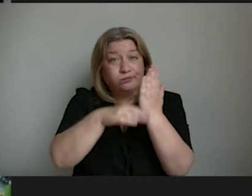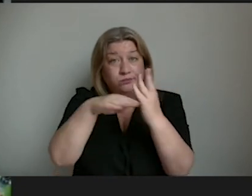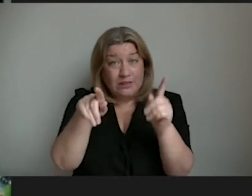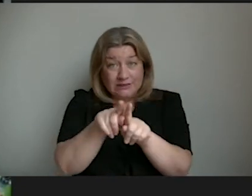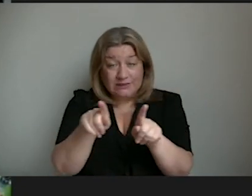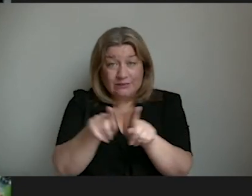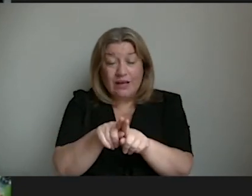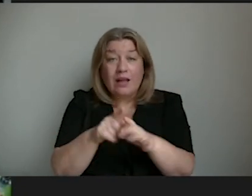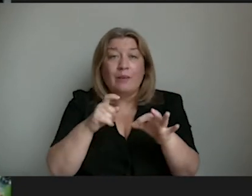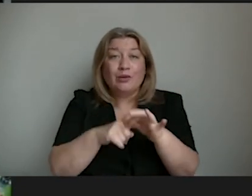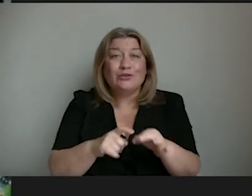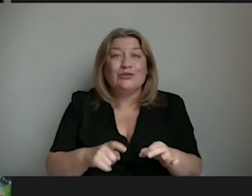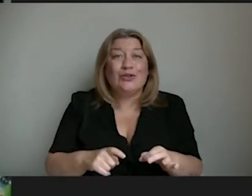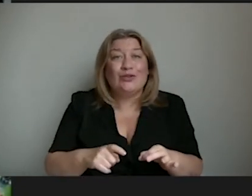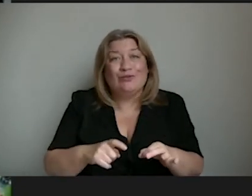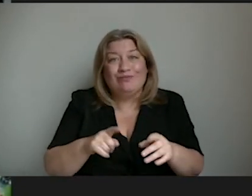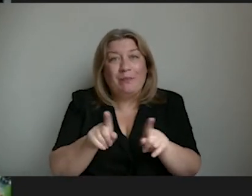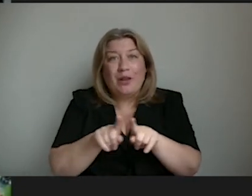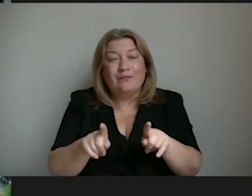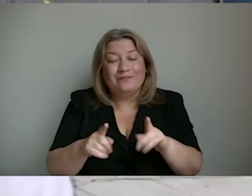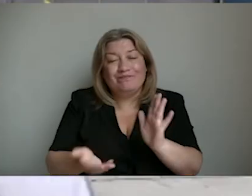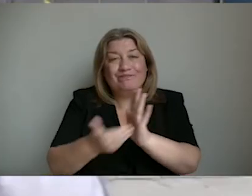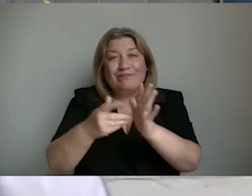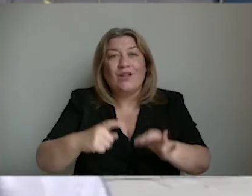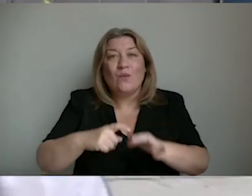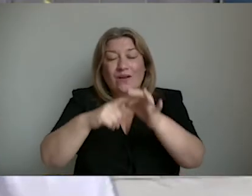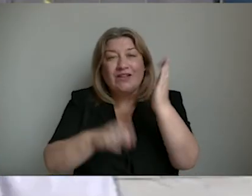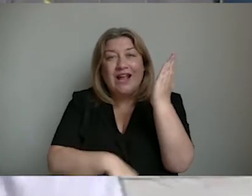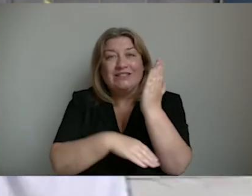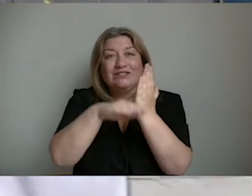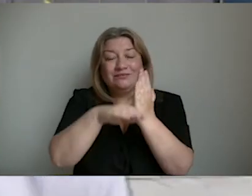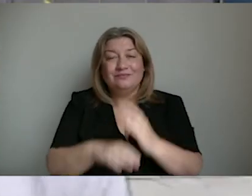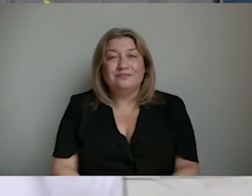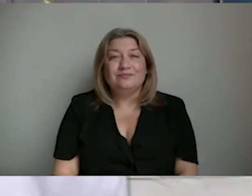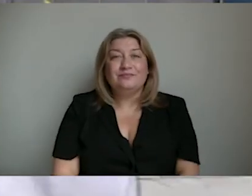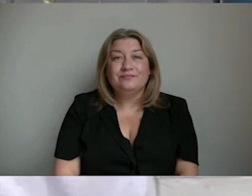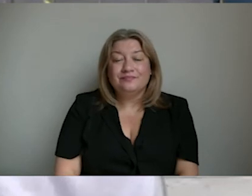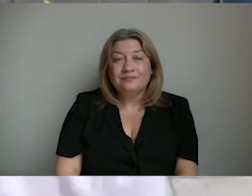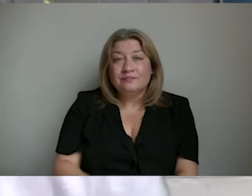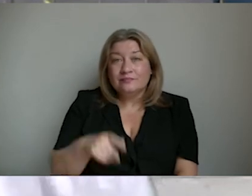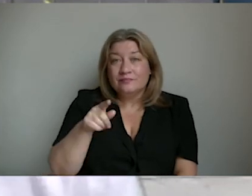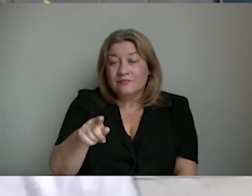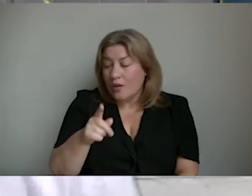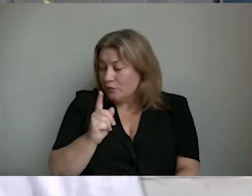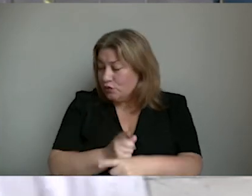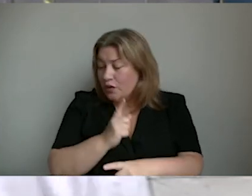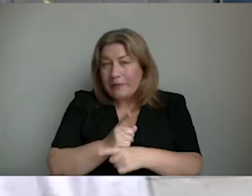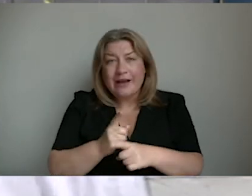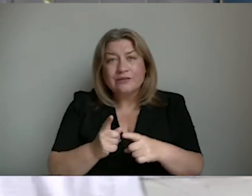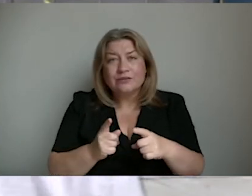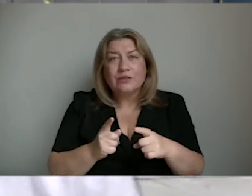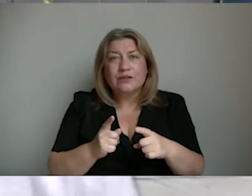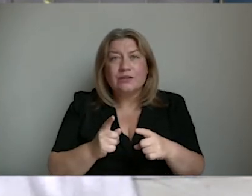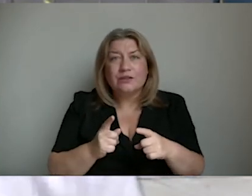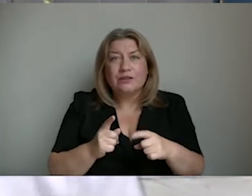gain qualifications as well. Yeah, so I mean, talking about the progression